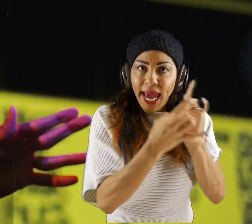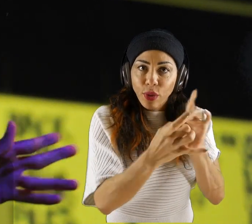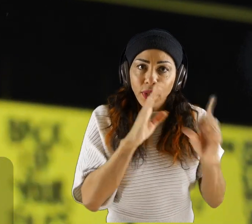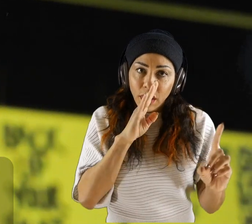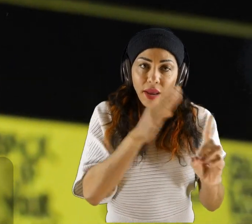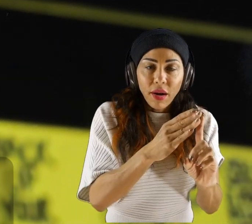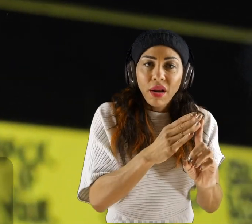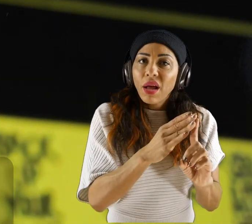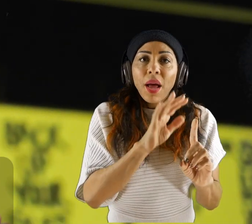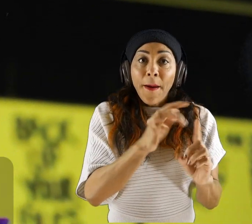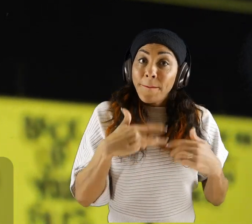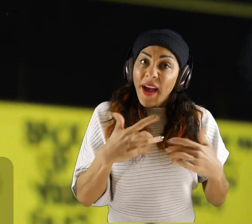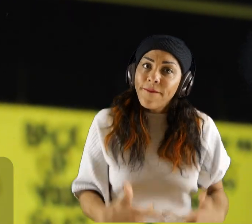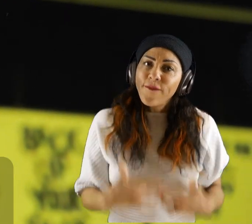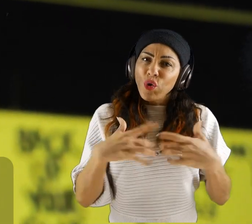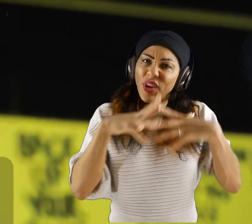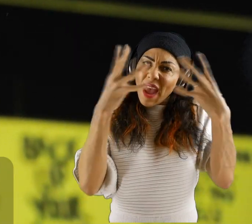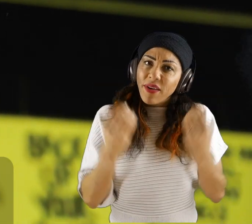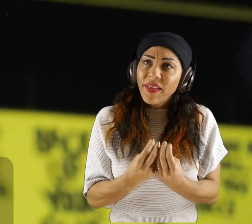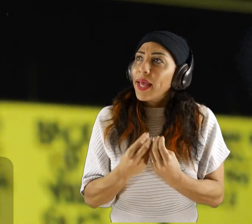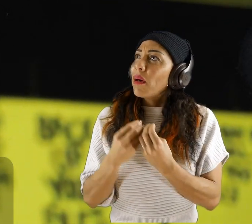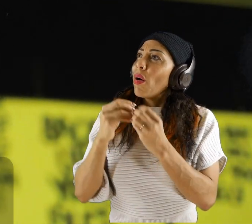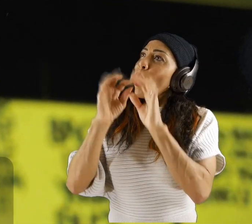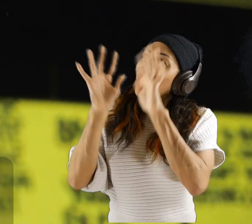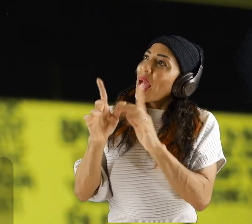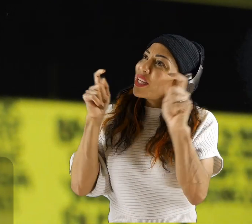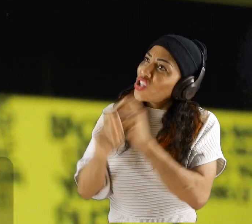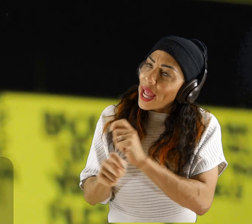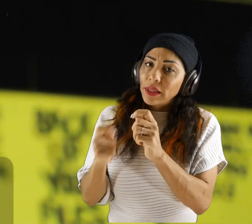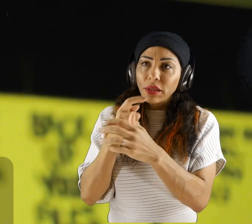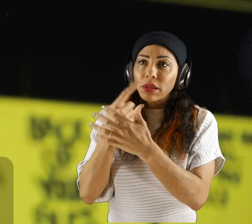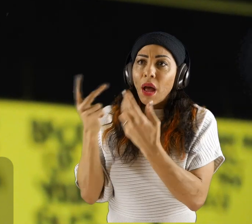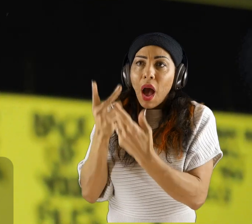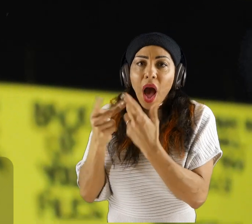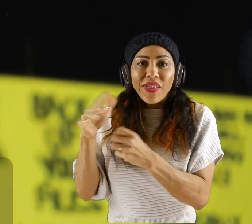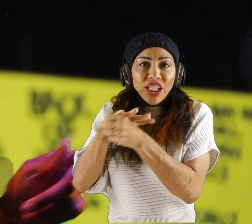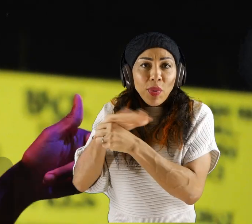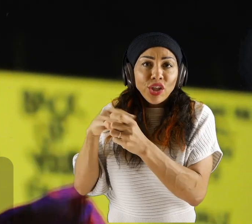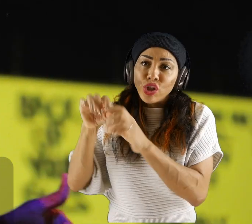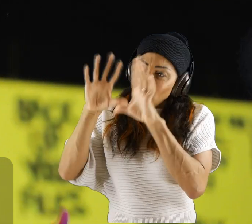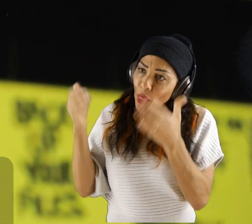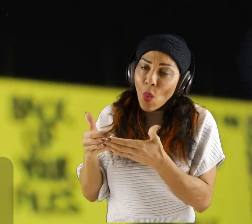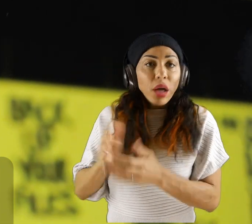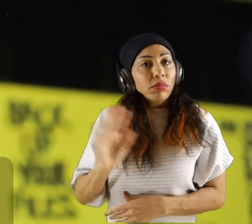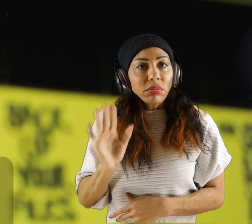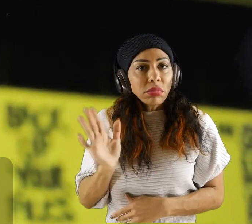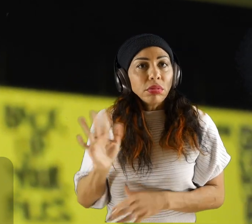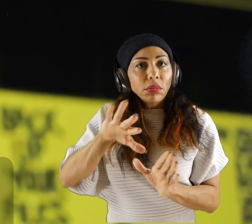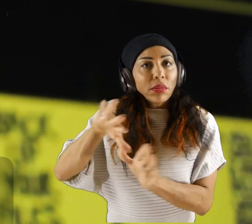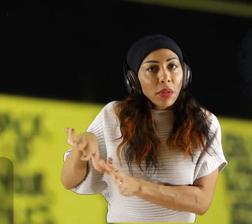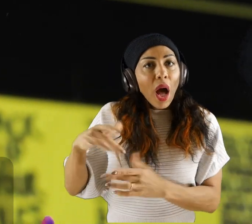is not my opinion on everything. It's my opinion on climate change or on other situations happening around the world. It's things that I can change and